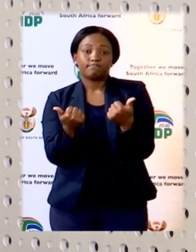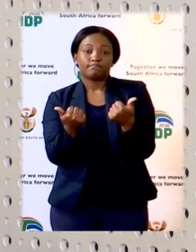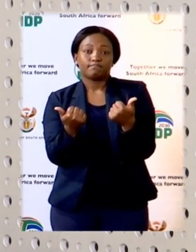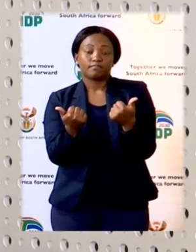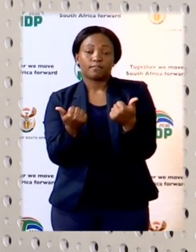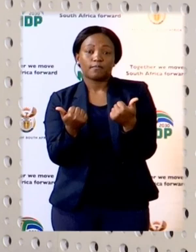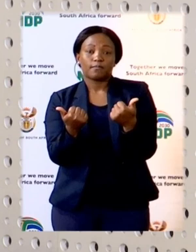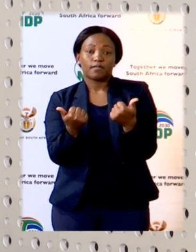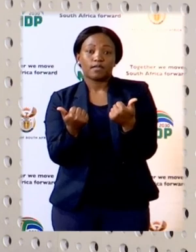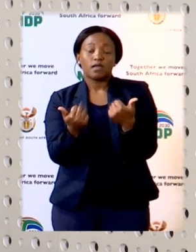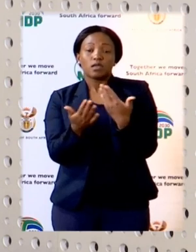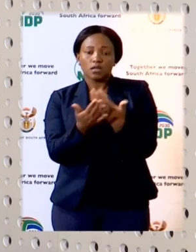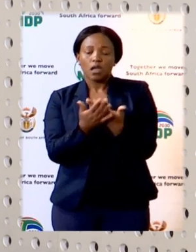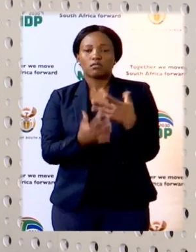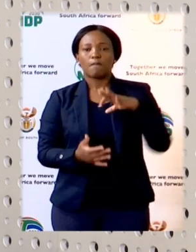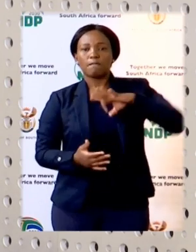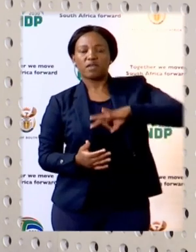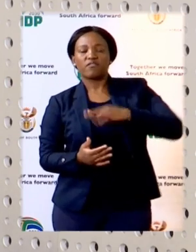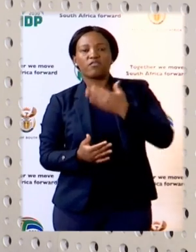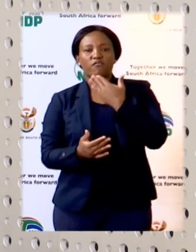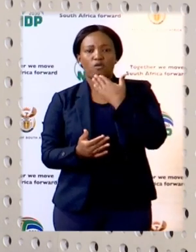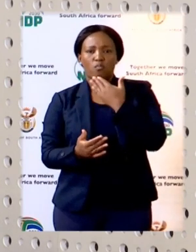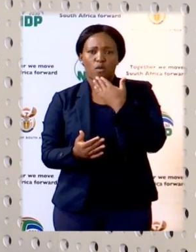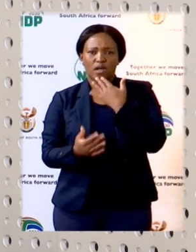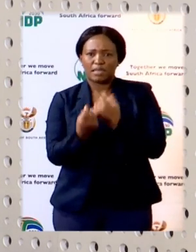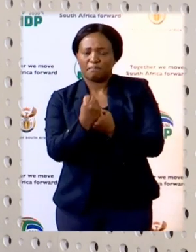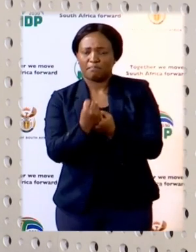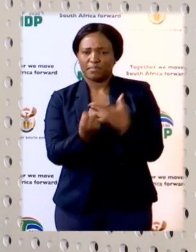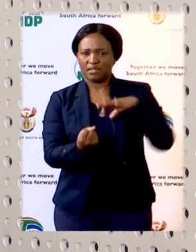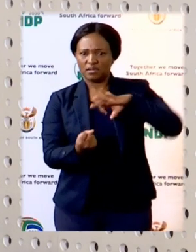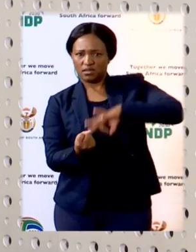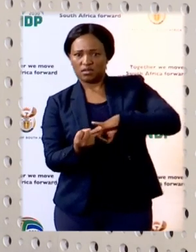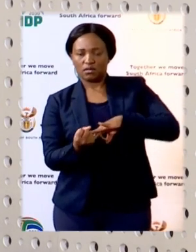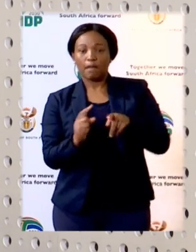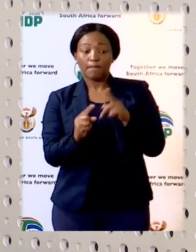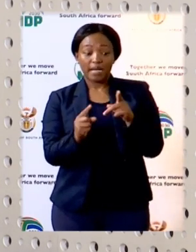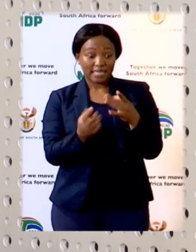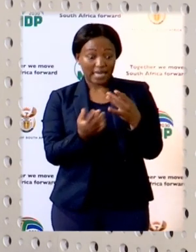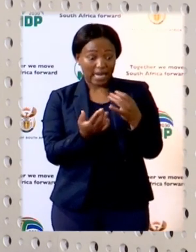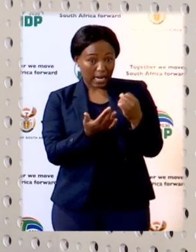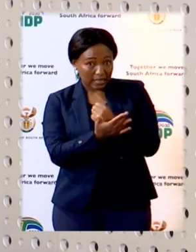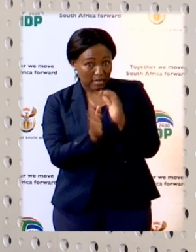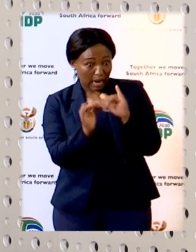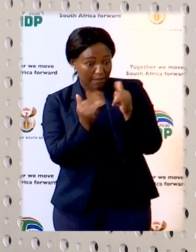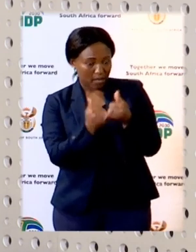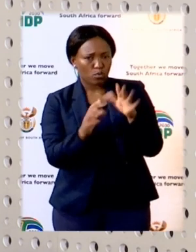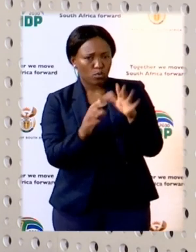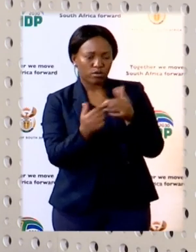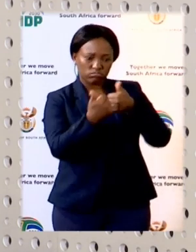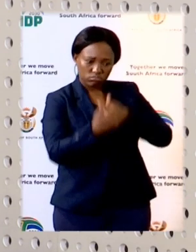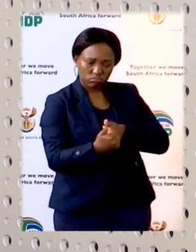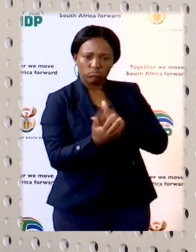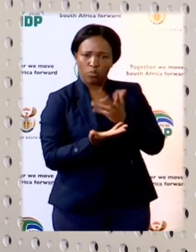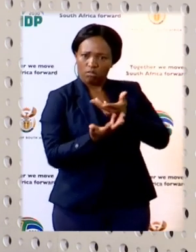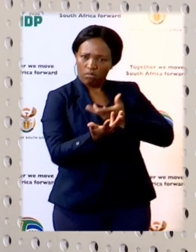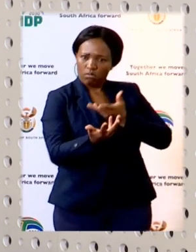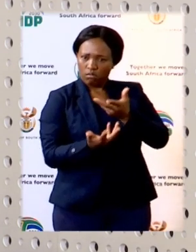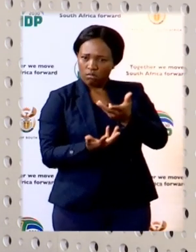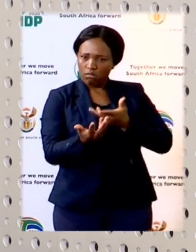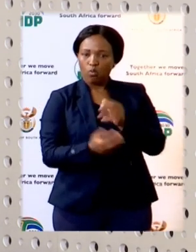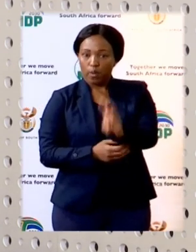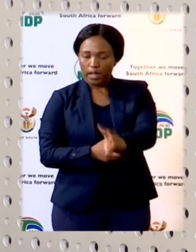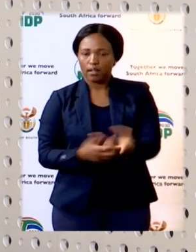the government benefit or government relief scheme, provided they've registered as companies. We sit with them, we interact with